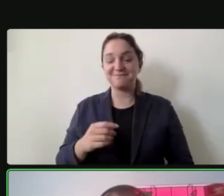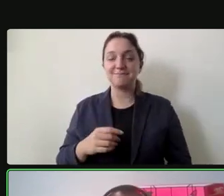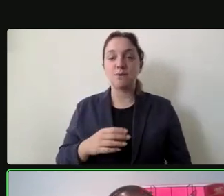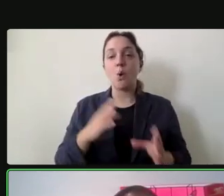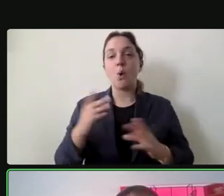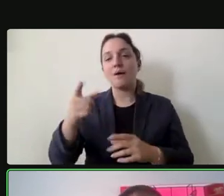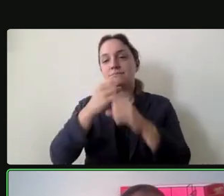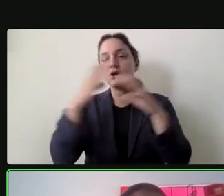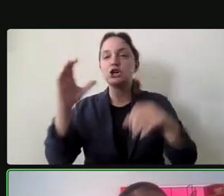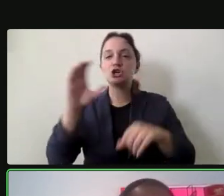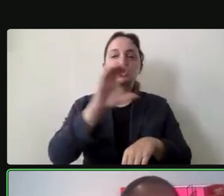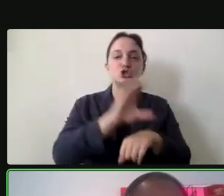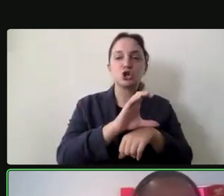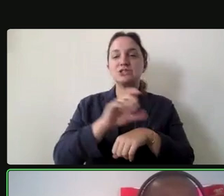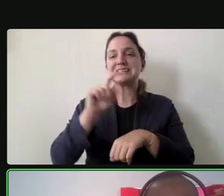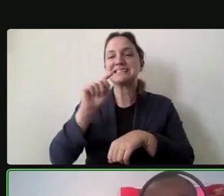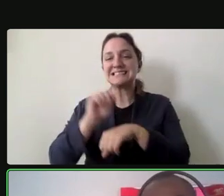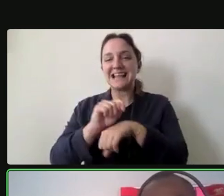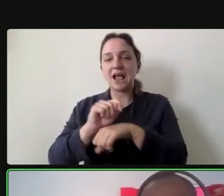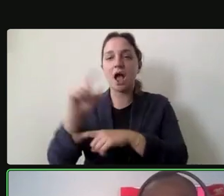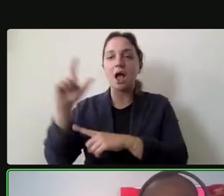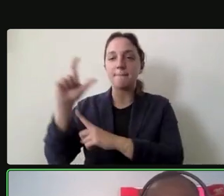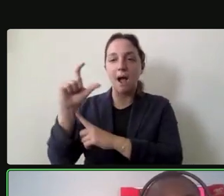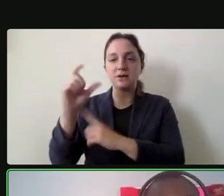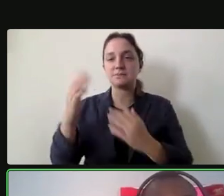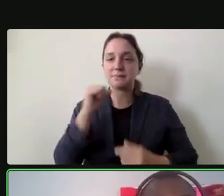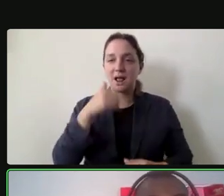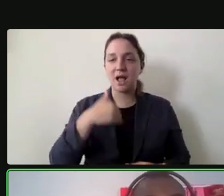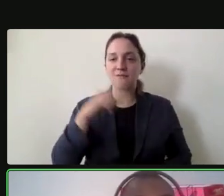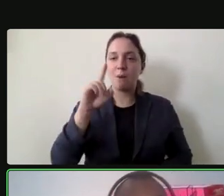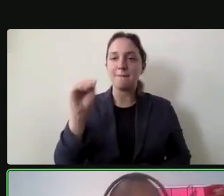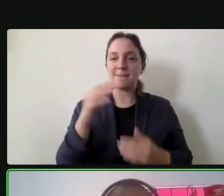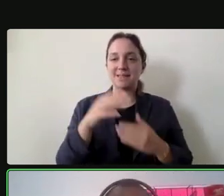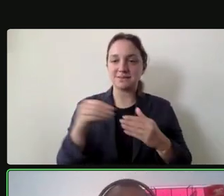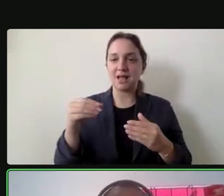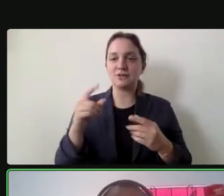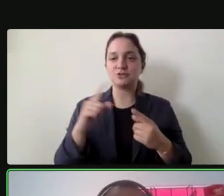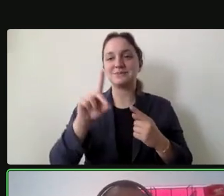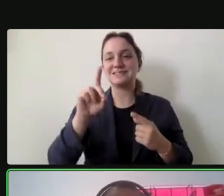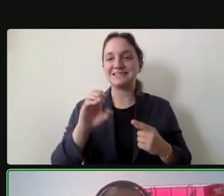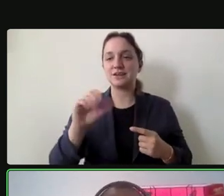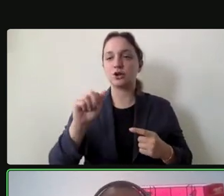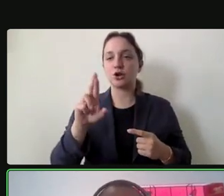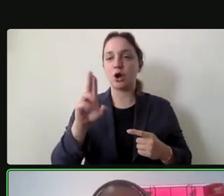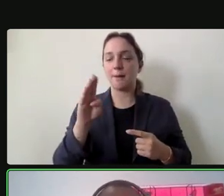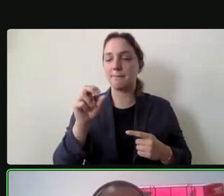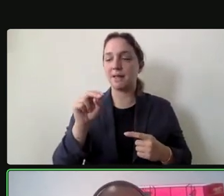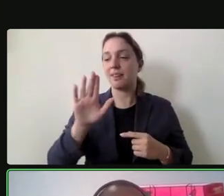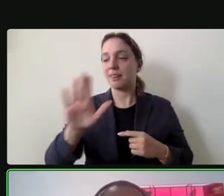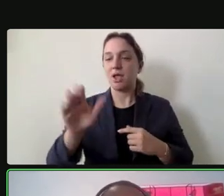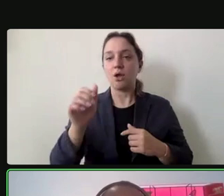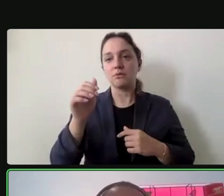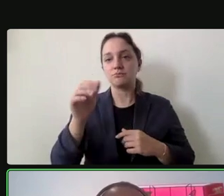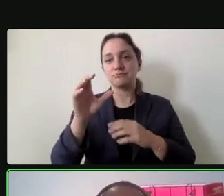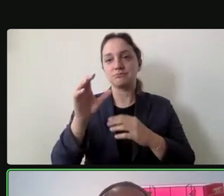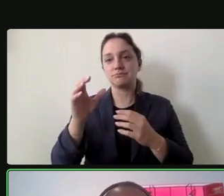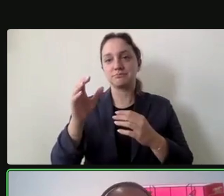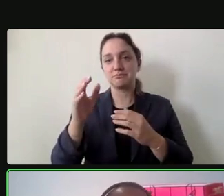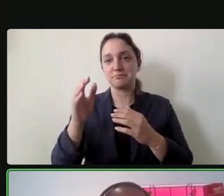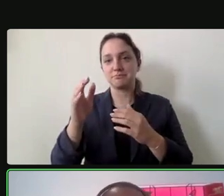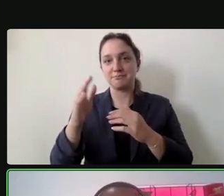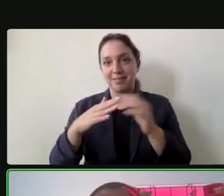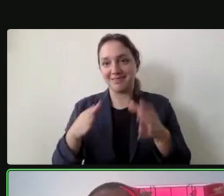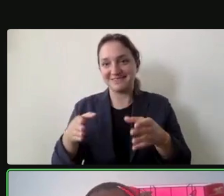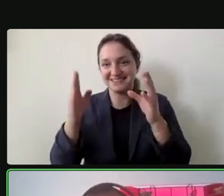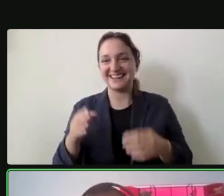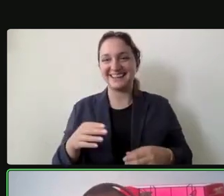a synagogue or a mosque may not have $1 million available to decarbonize their building. And so we want low